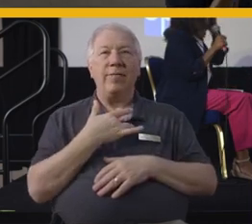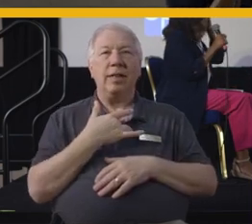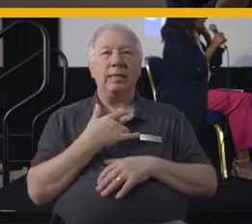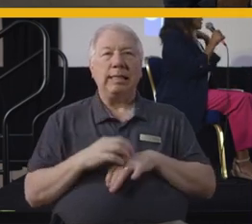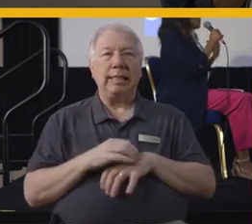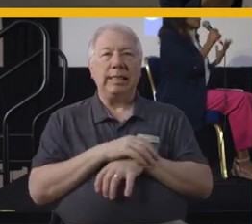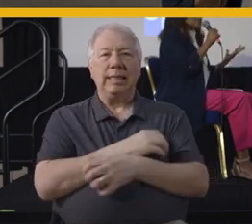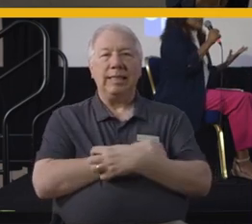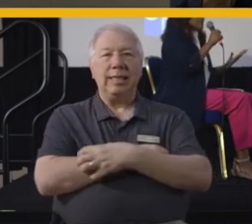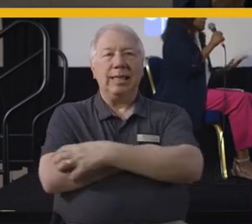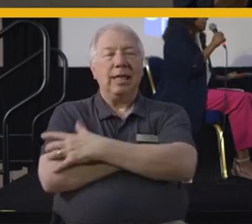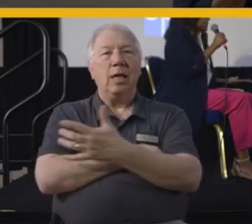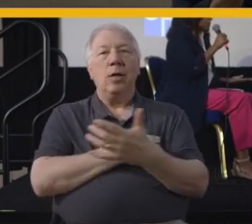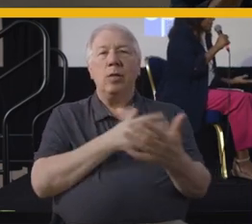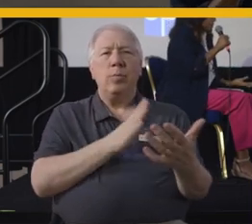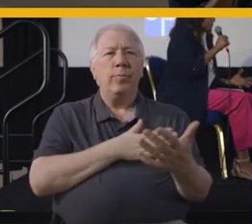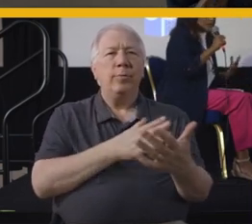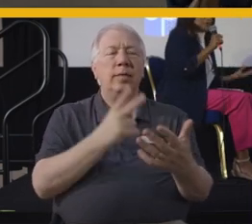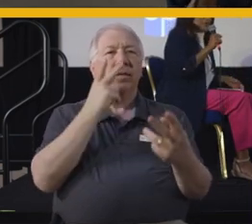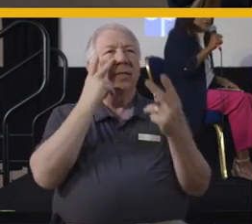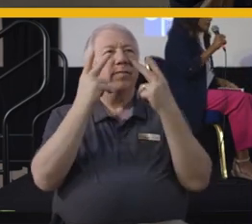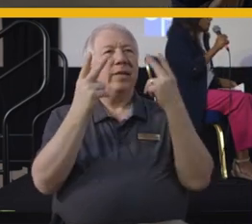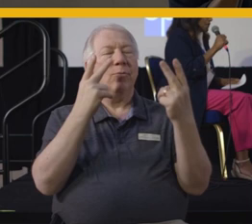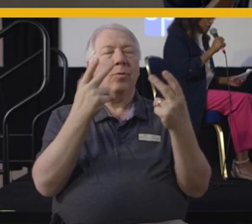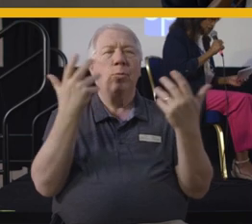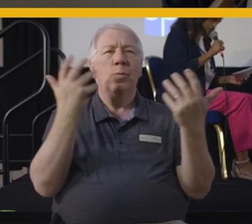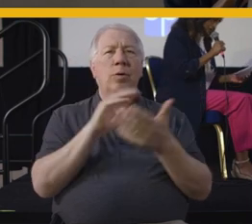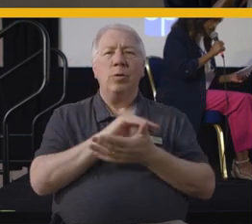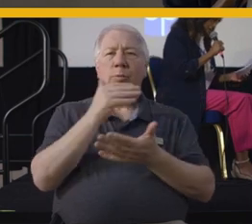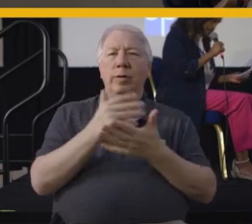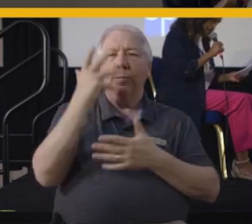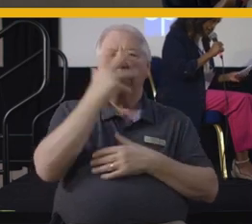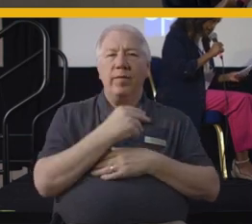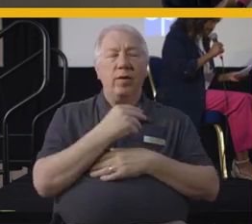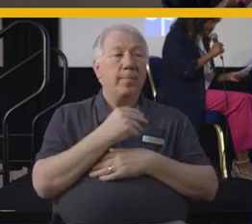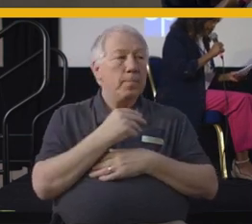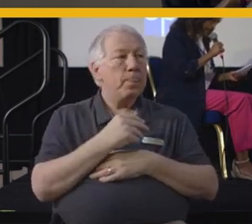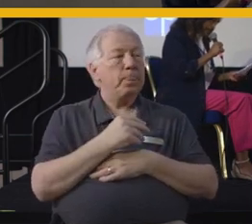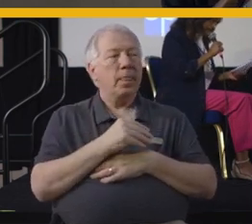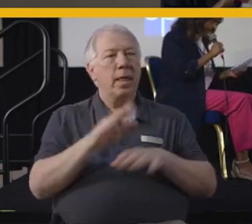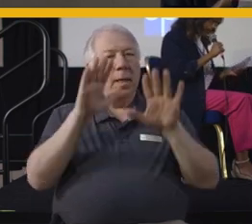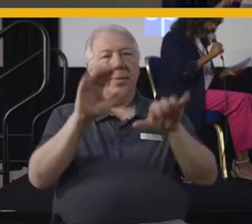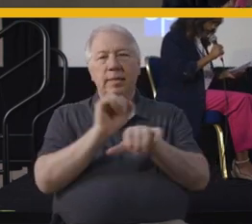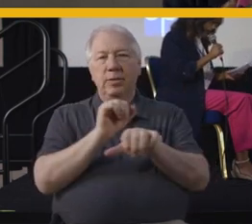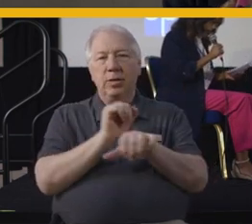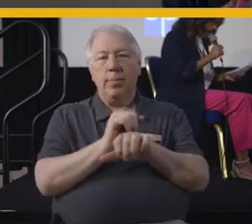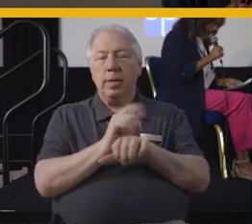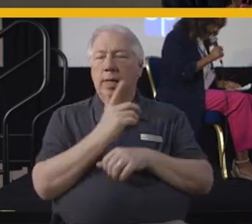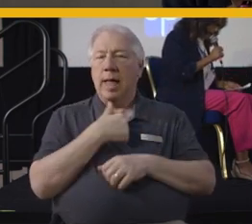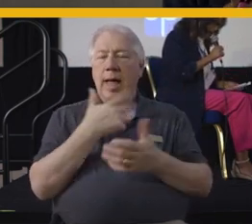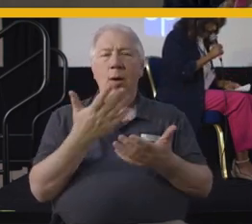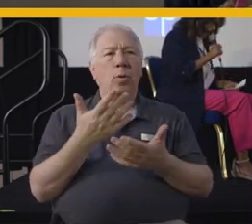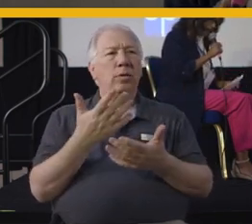tingly because the music and the visuals, it's so rich and beautiful. You've done an amazing job. And I want to